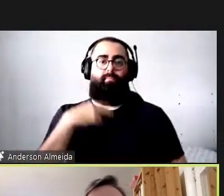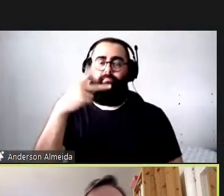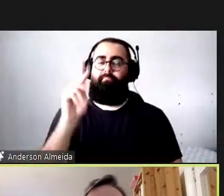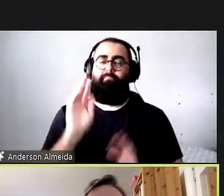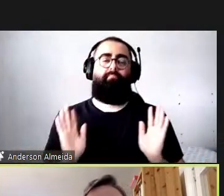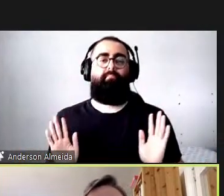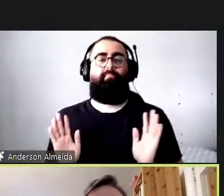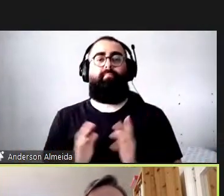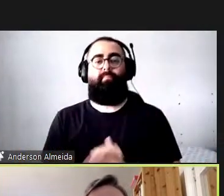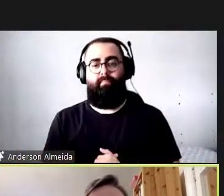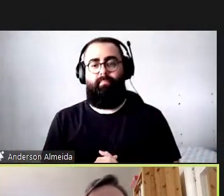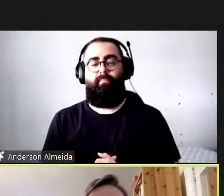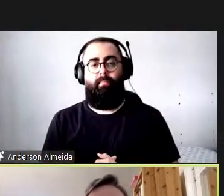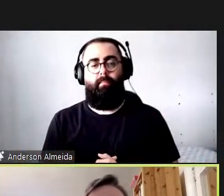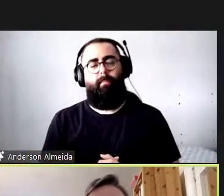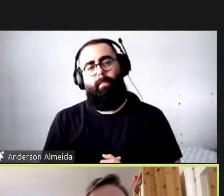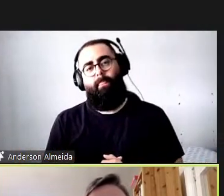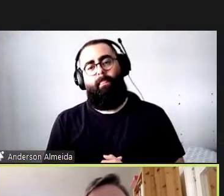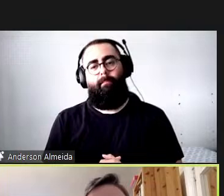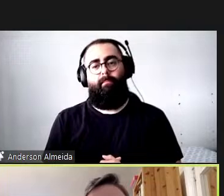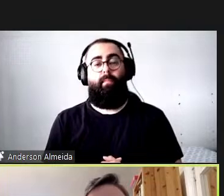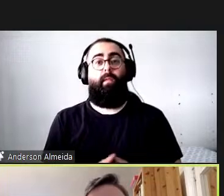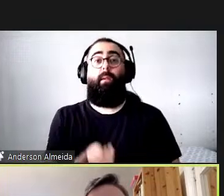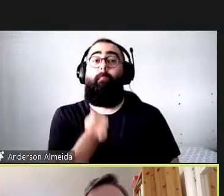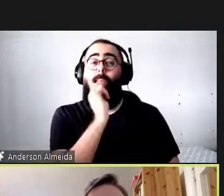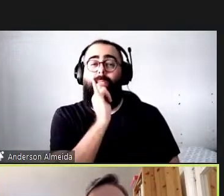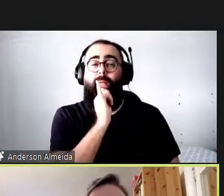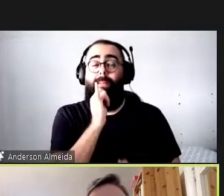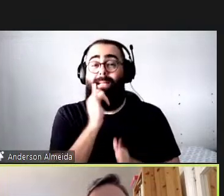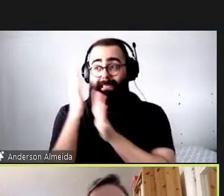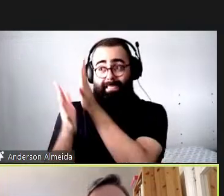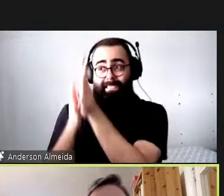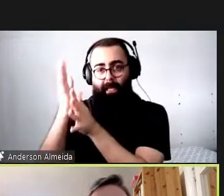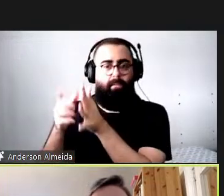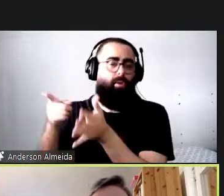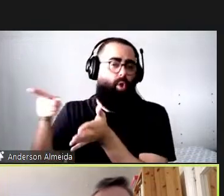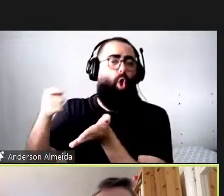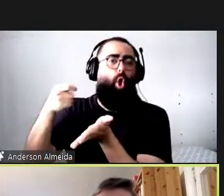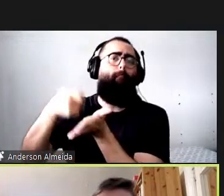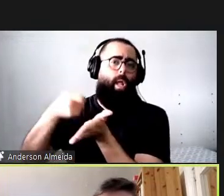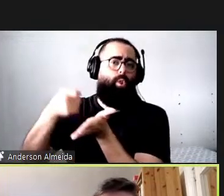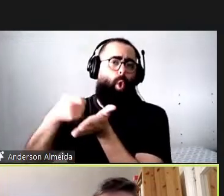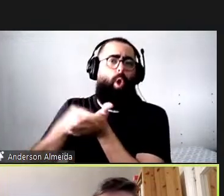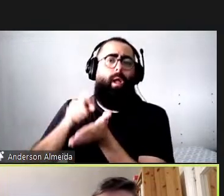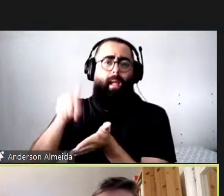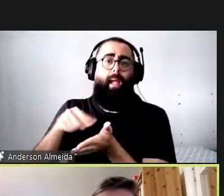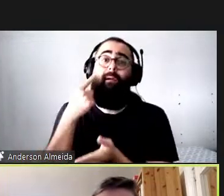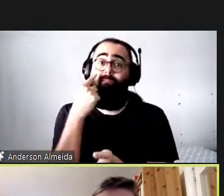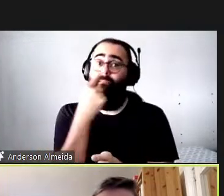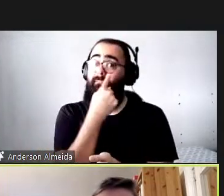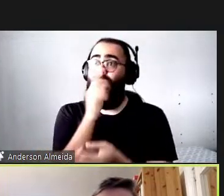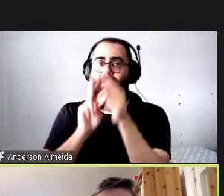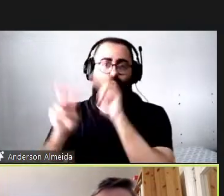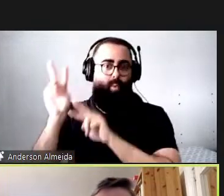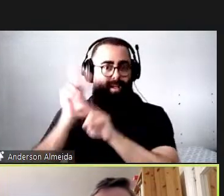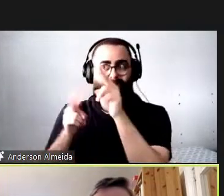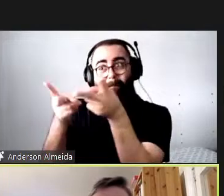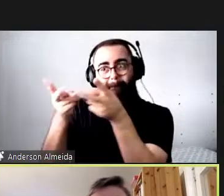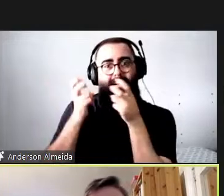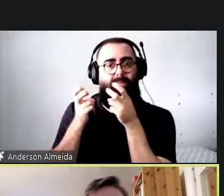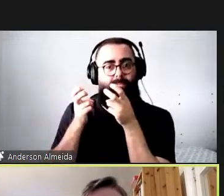So the perceptual mechanism for sign languages is necessarily going to be the visual system.